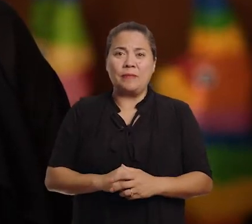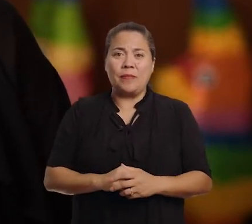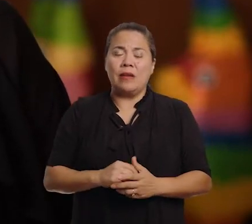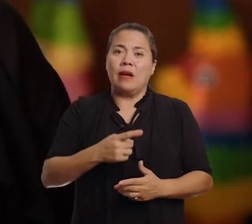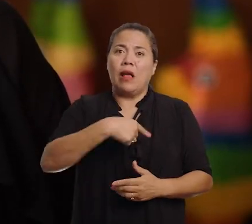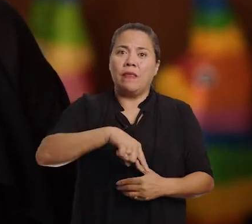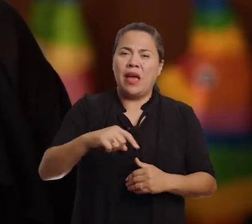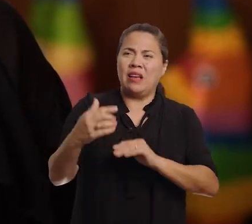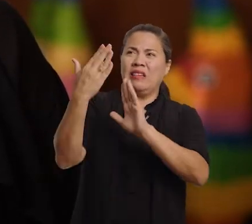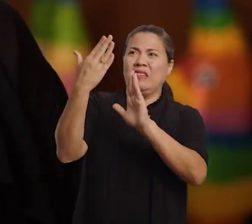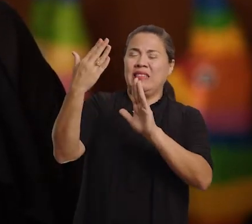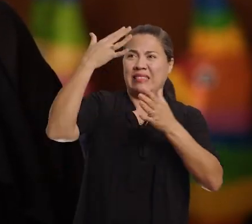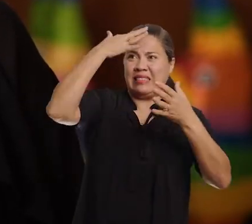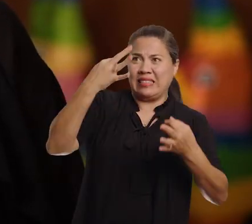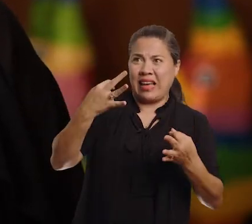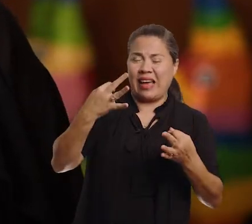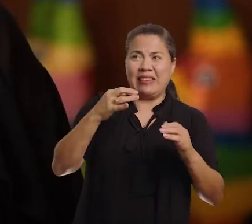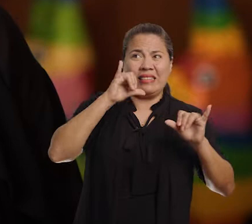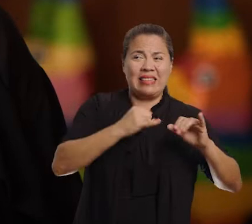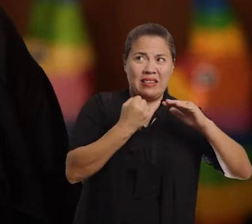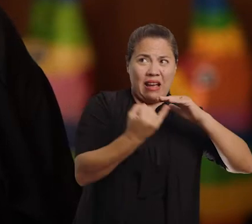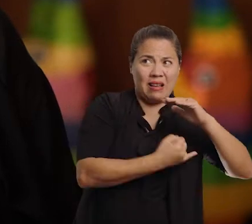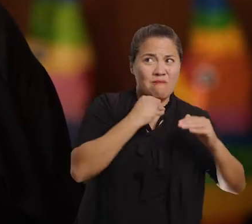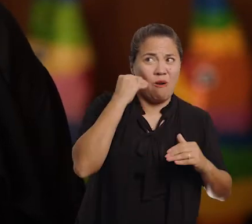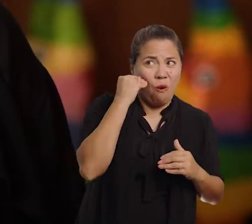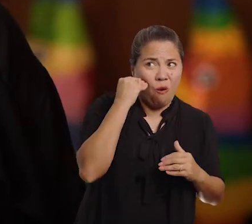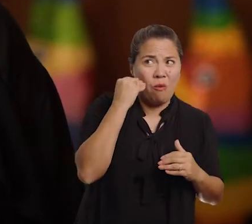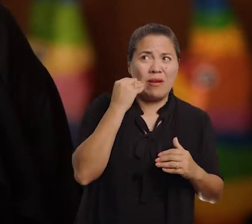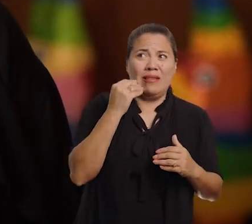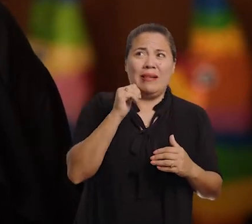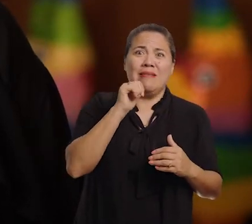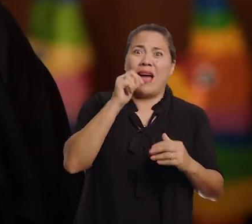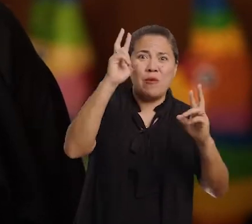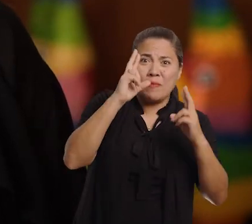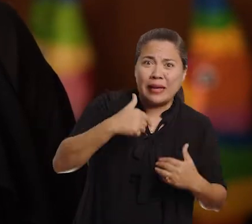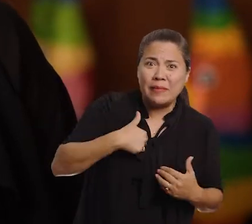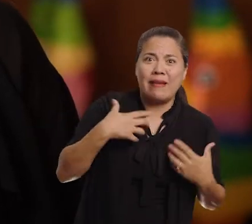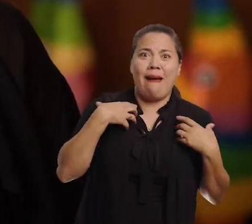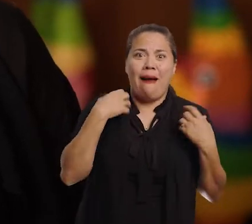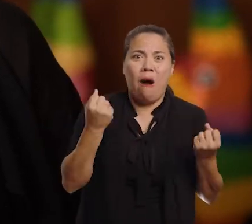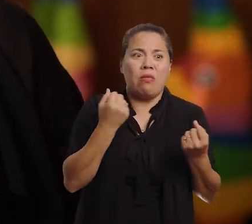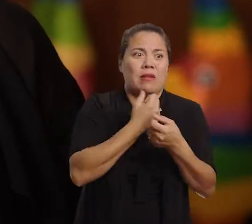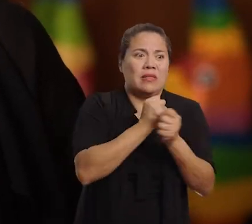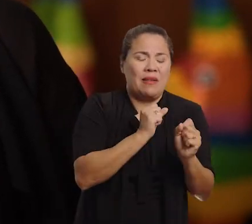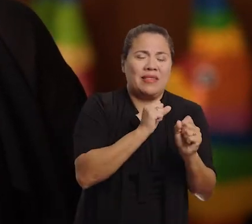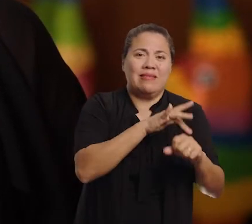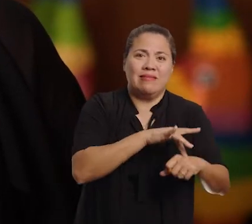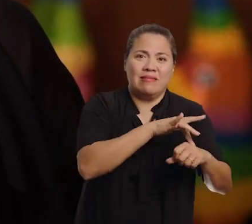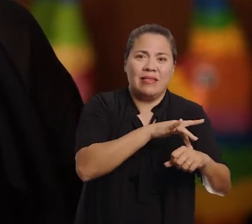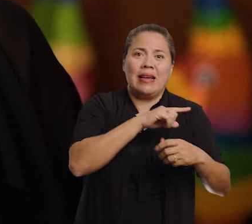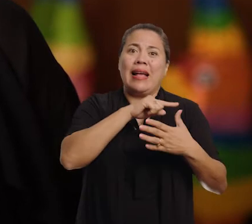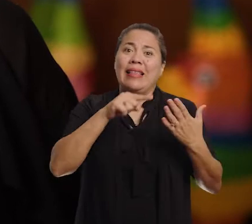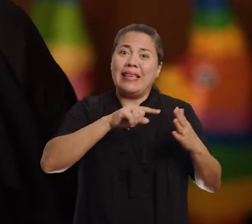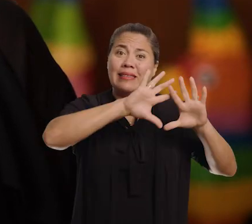experiences. They are faced with a decision between social isolation, compromised dignity, and their health and safety.